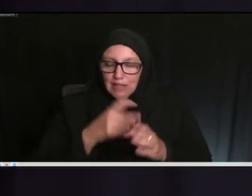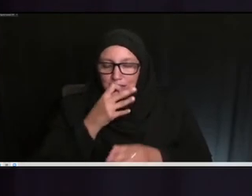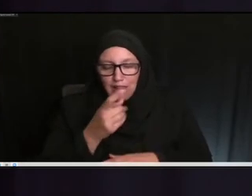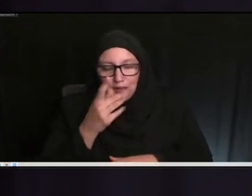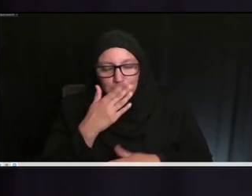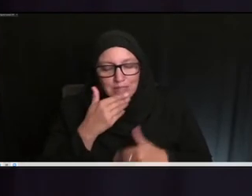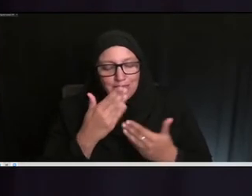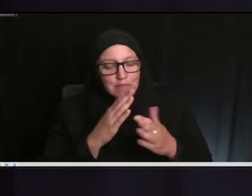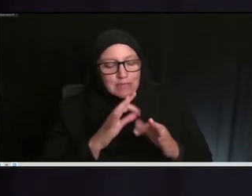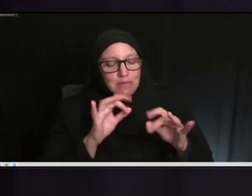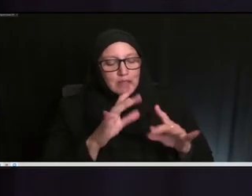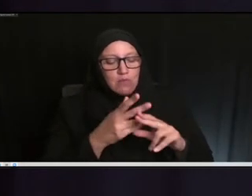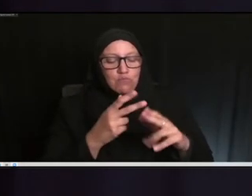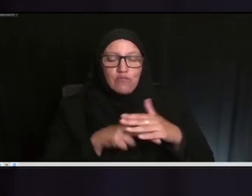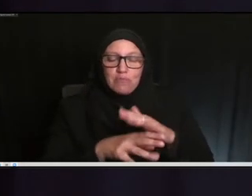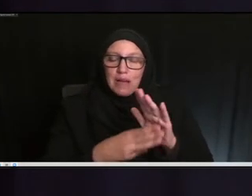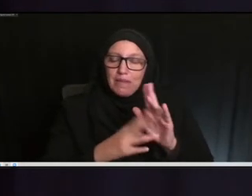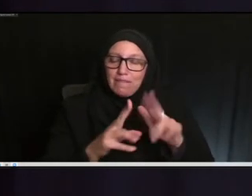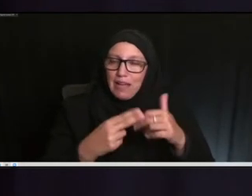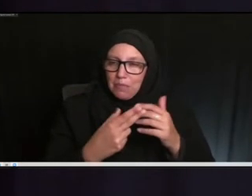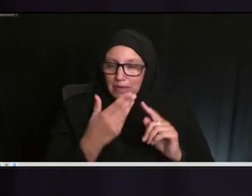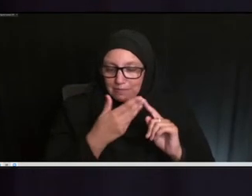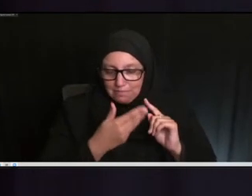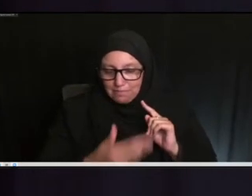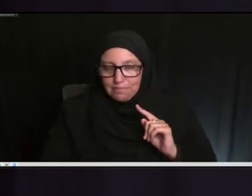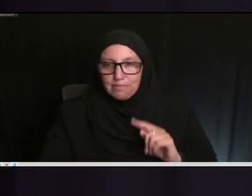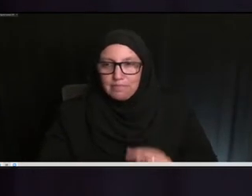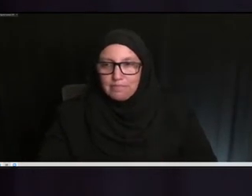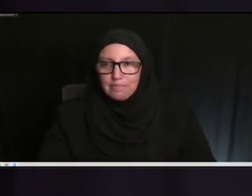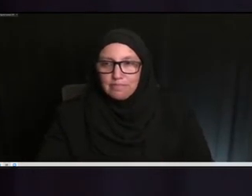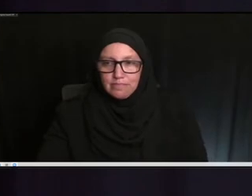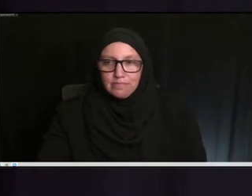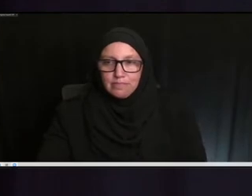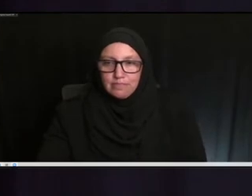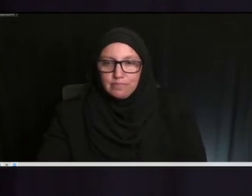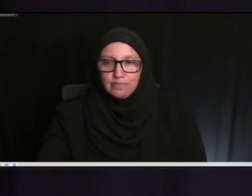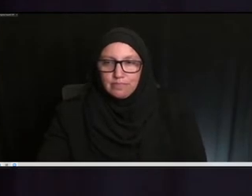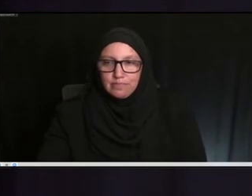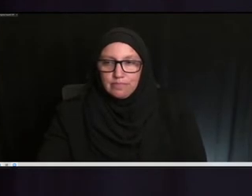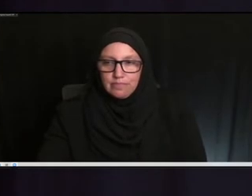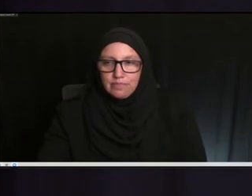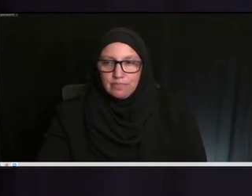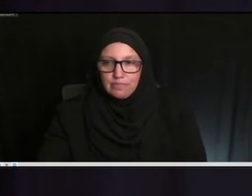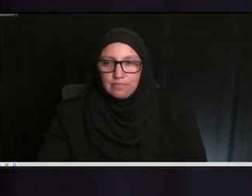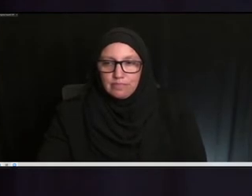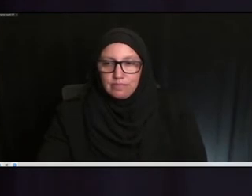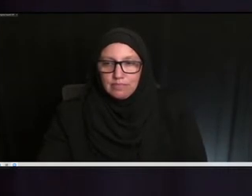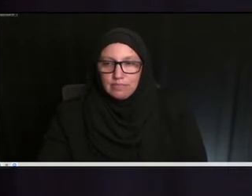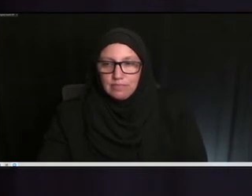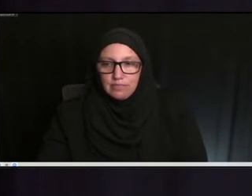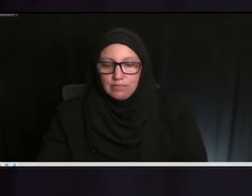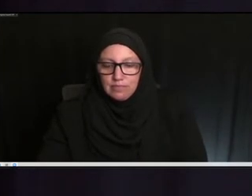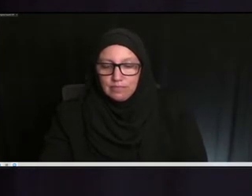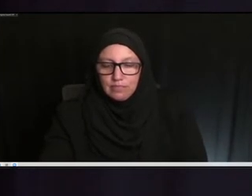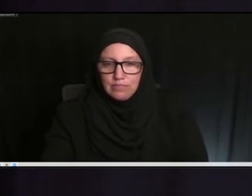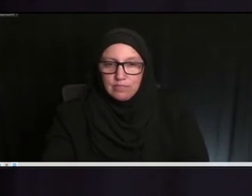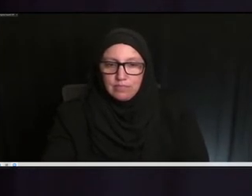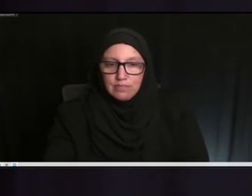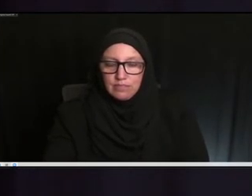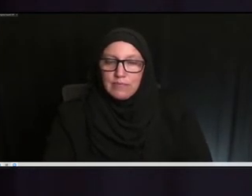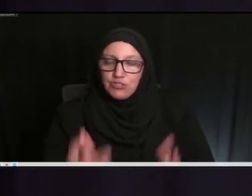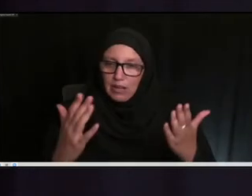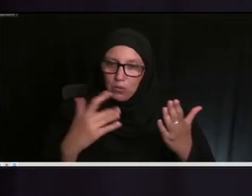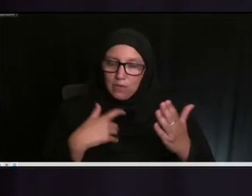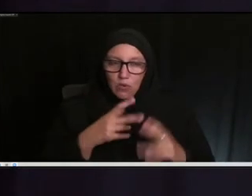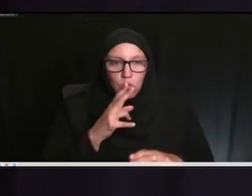ala Muhammad wa Ali Muhammad. Inshallah, there's a few quick announcements, and thank you, Brother Ali Mohi, for the beautiful